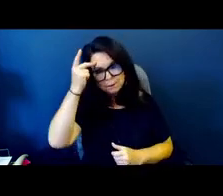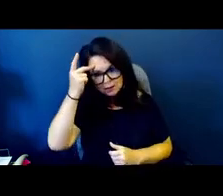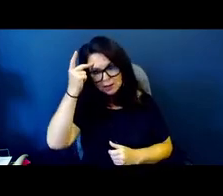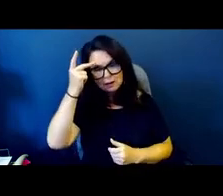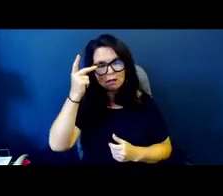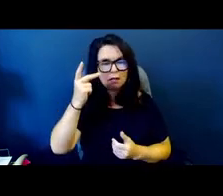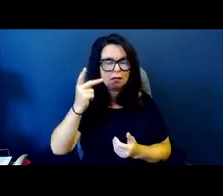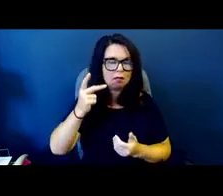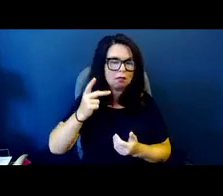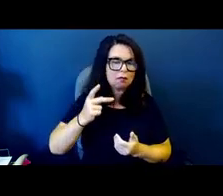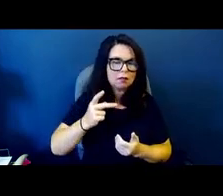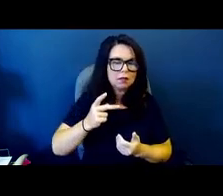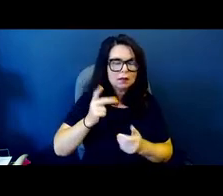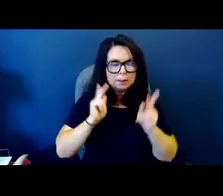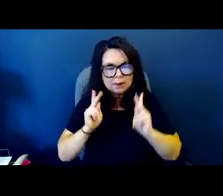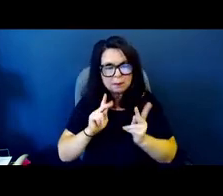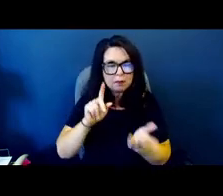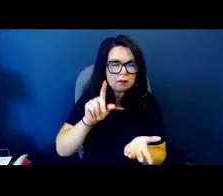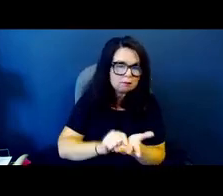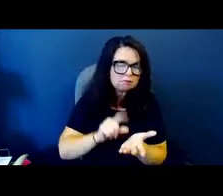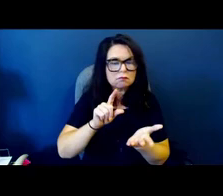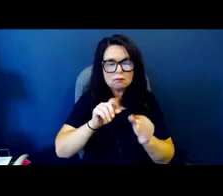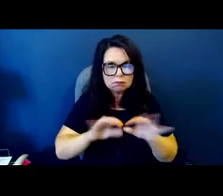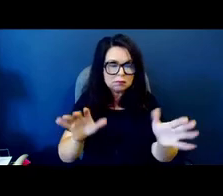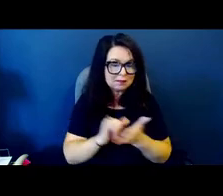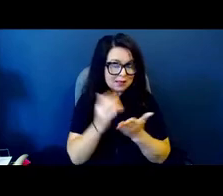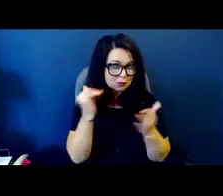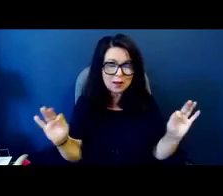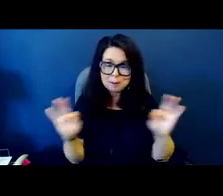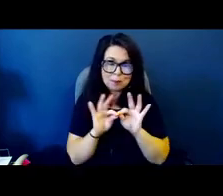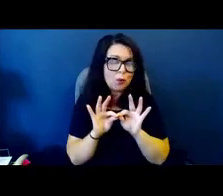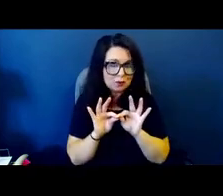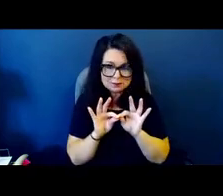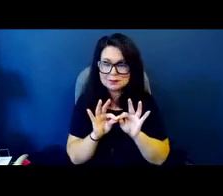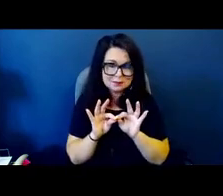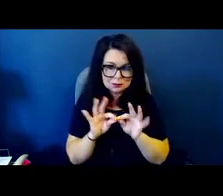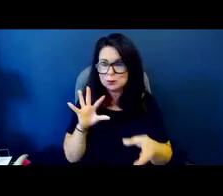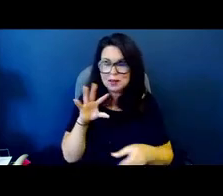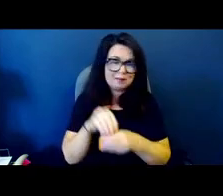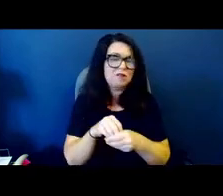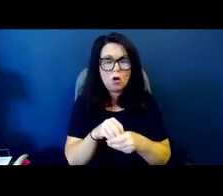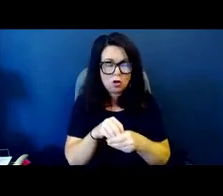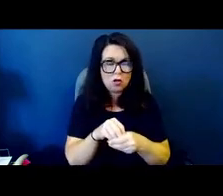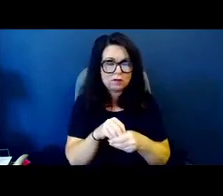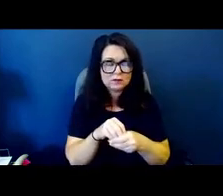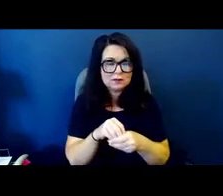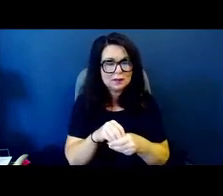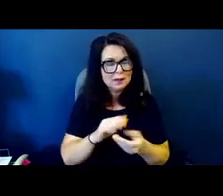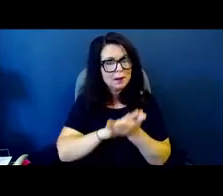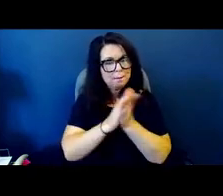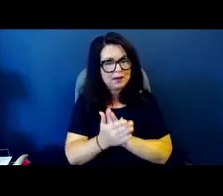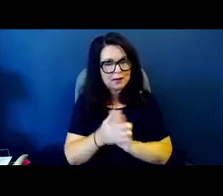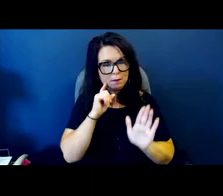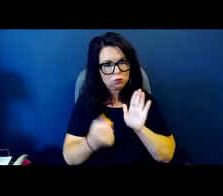accessible, but that's why it's important that people people like me and others,